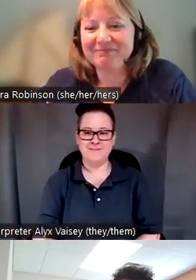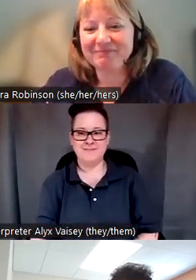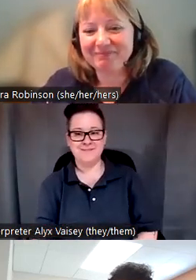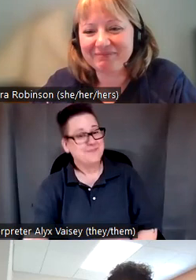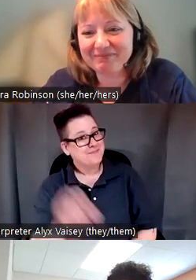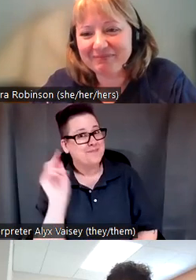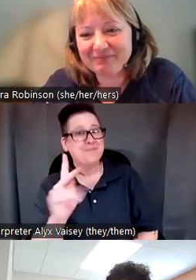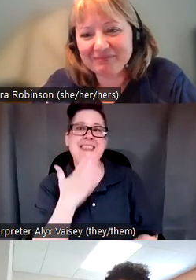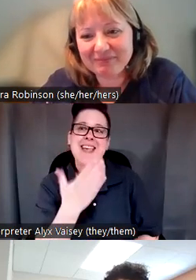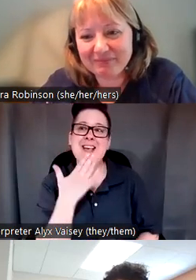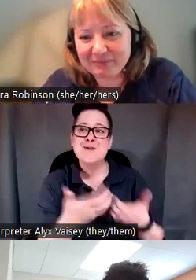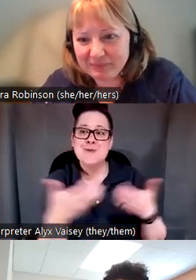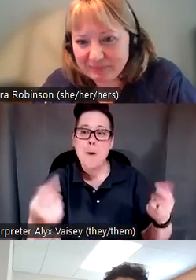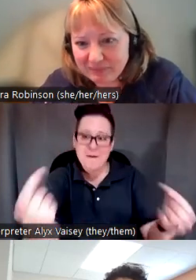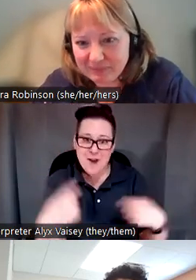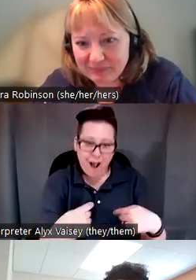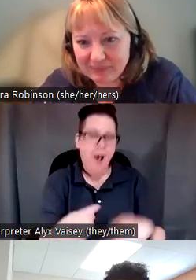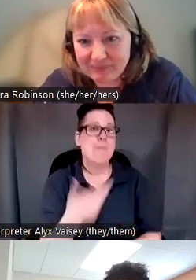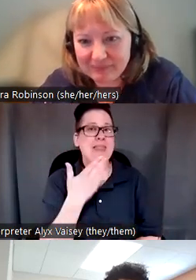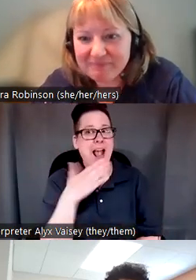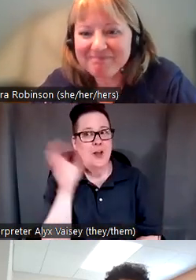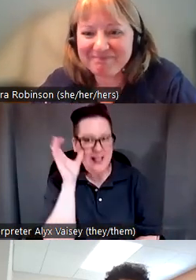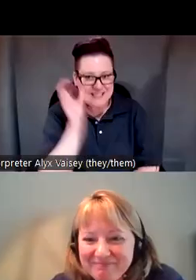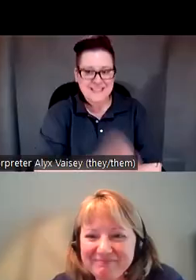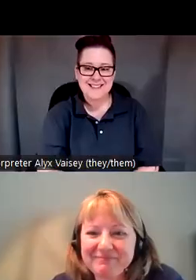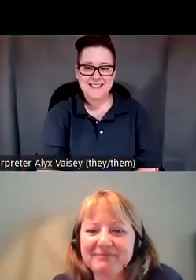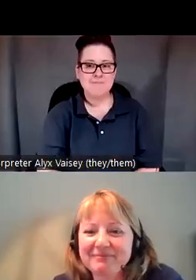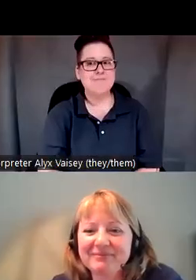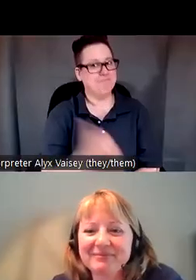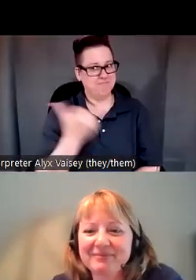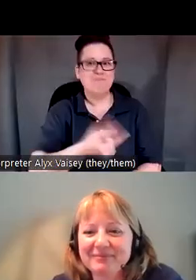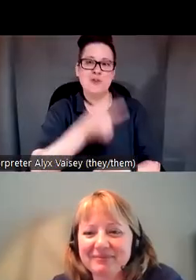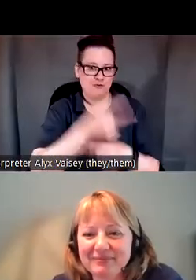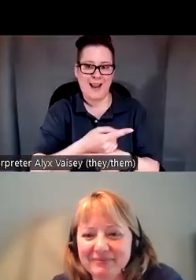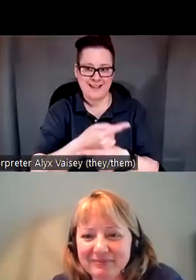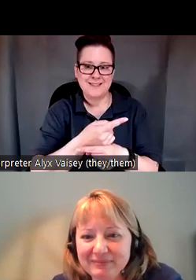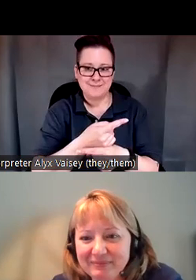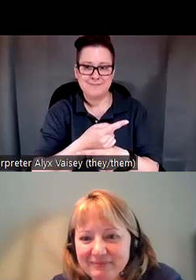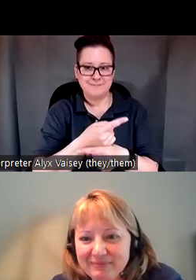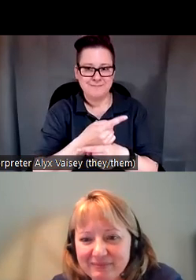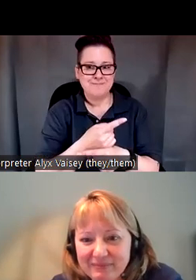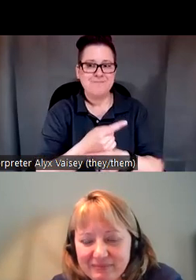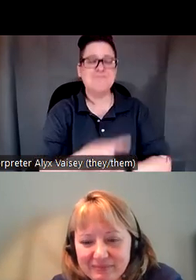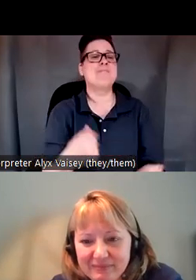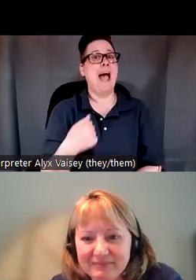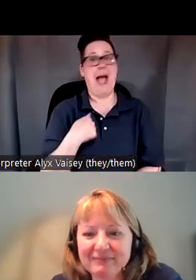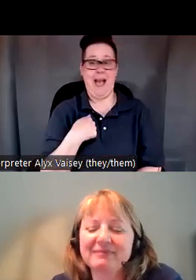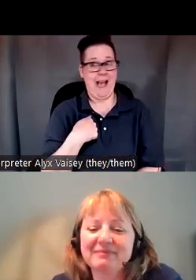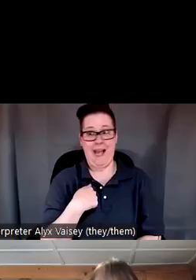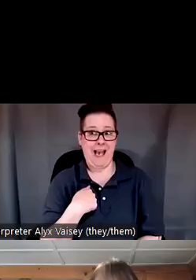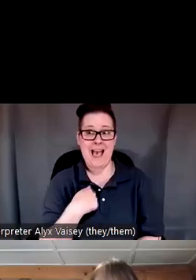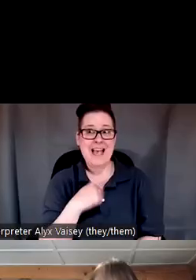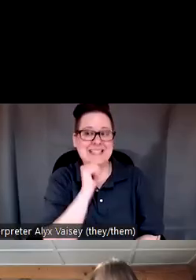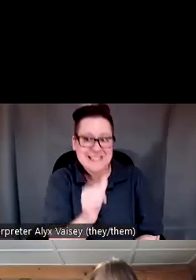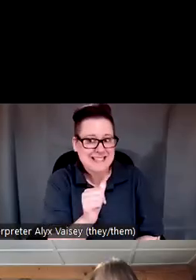Okay, thank you guys so much for coming on and listening to all this. And she's absolutely correct. I did not